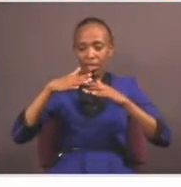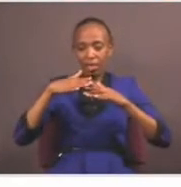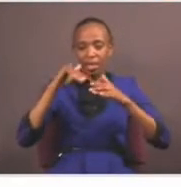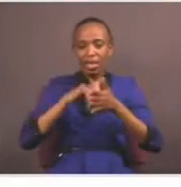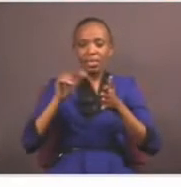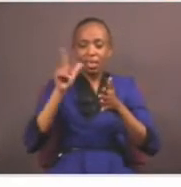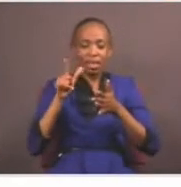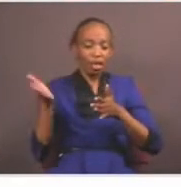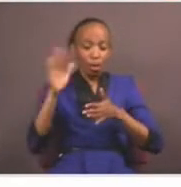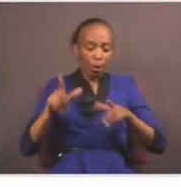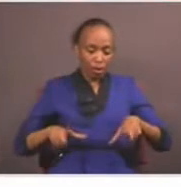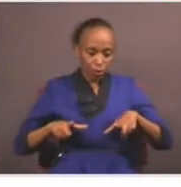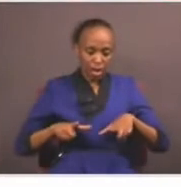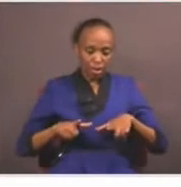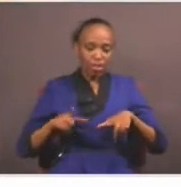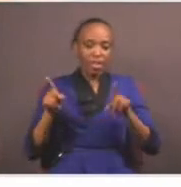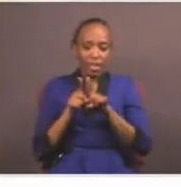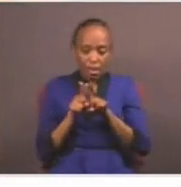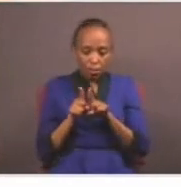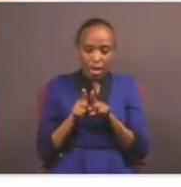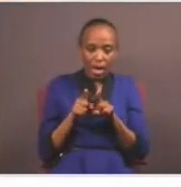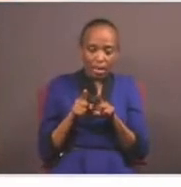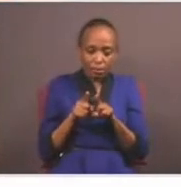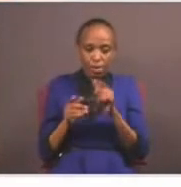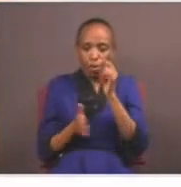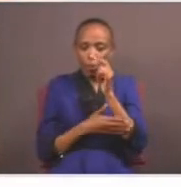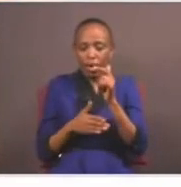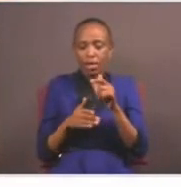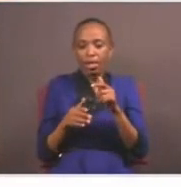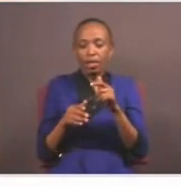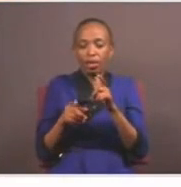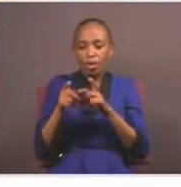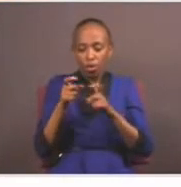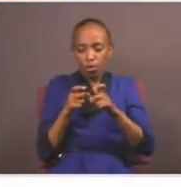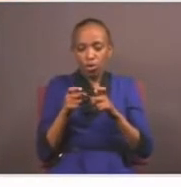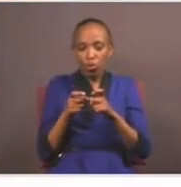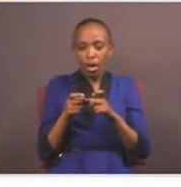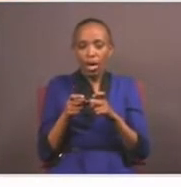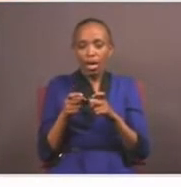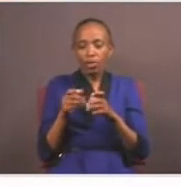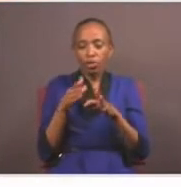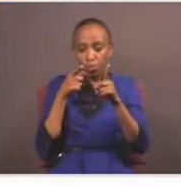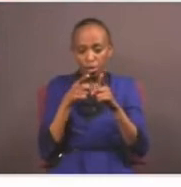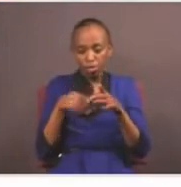to life after accusations that his conservative tactics were to blame for a lack of goals.